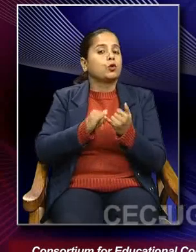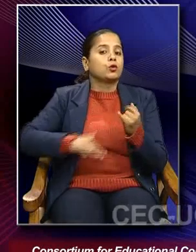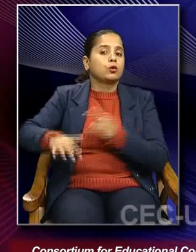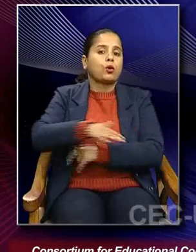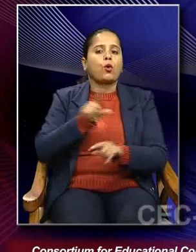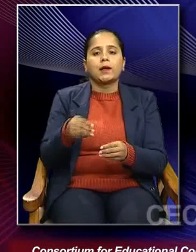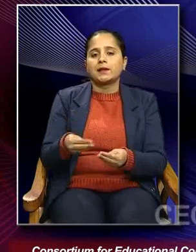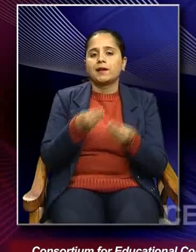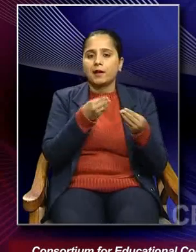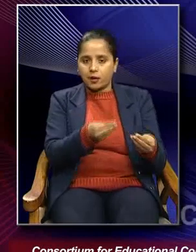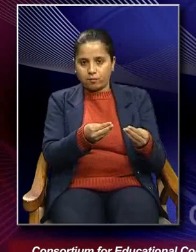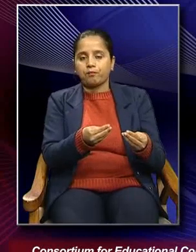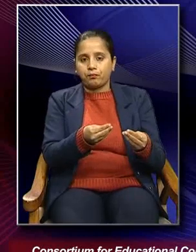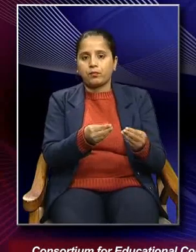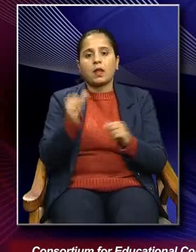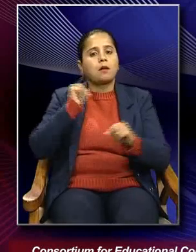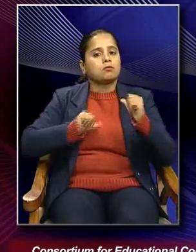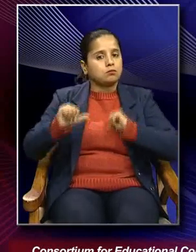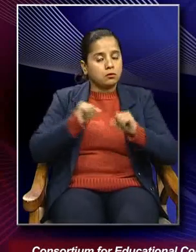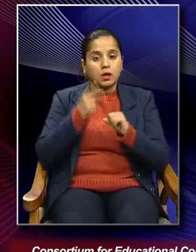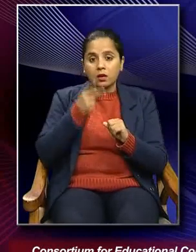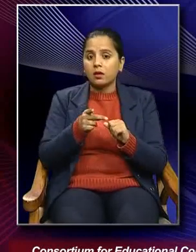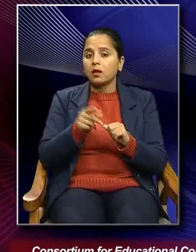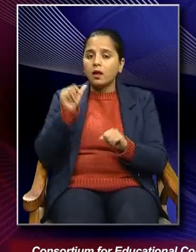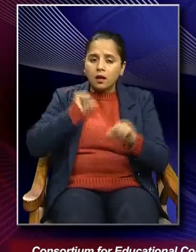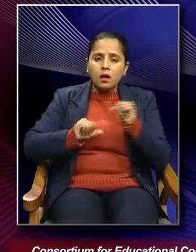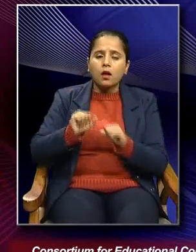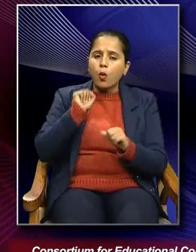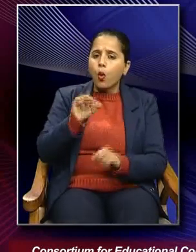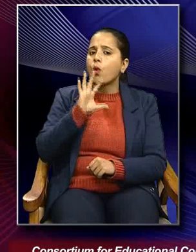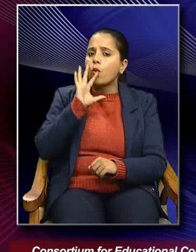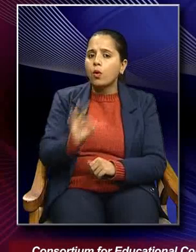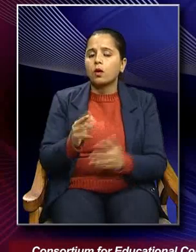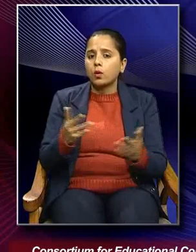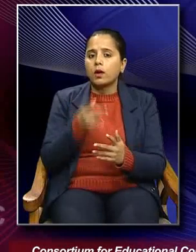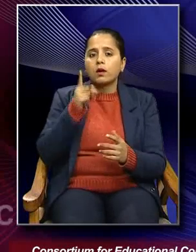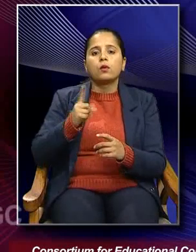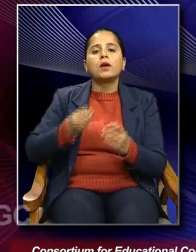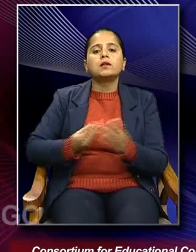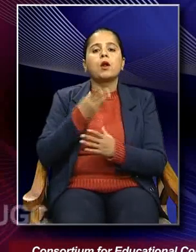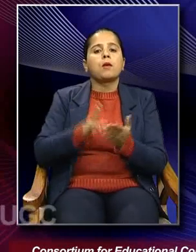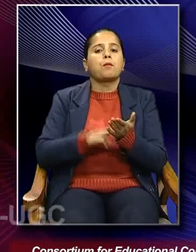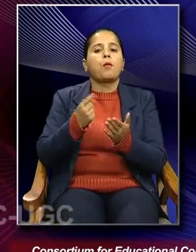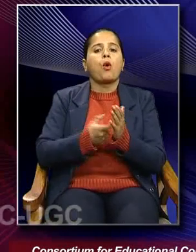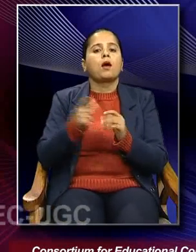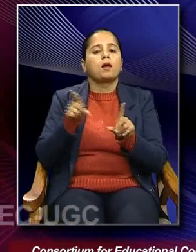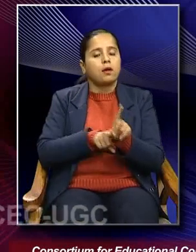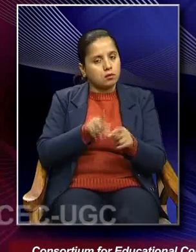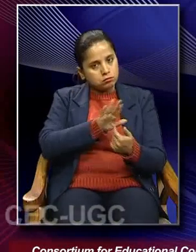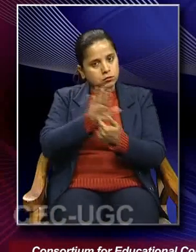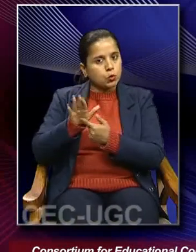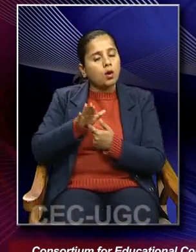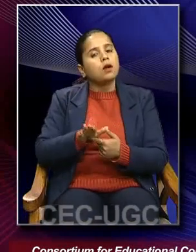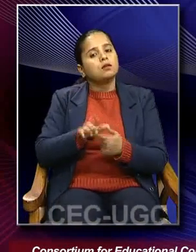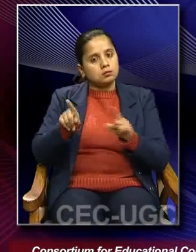has given them. The reality of the drama is essentially a morality play in the